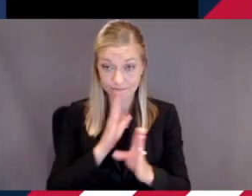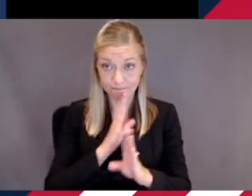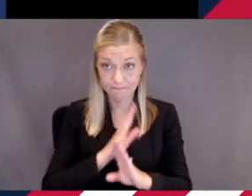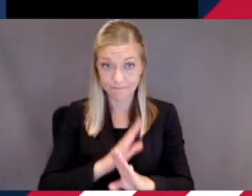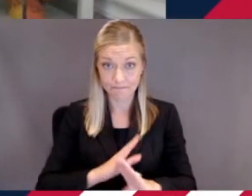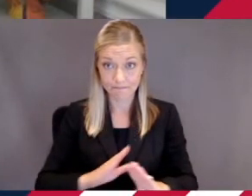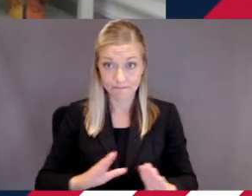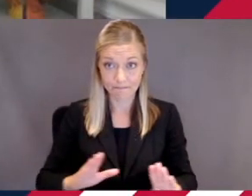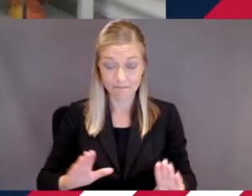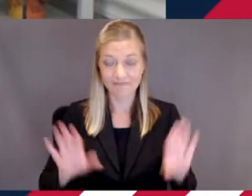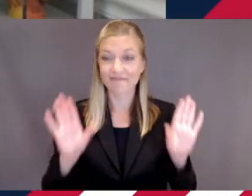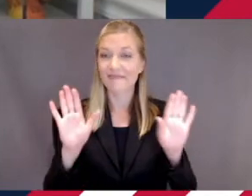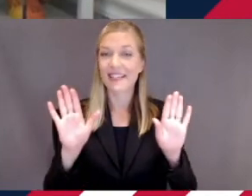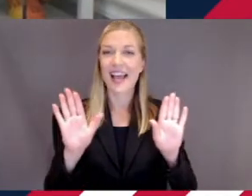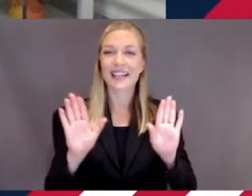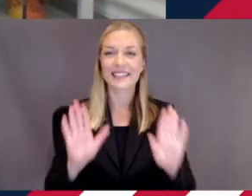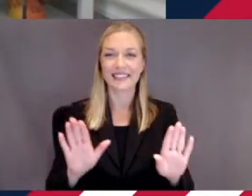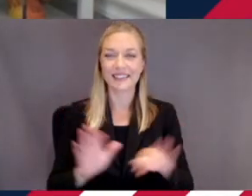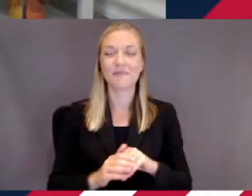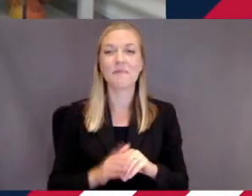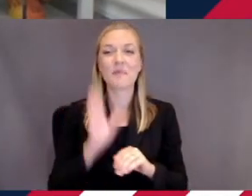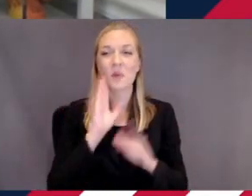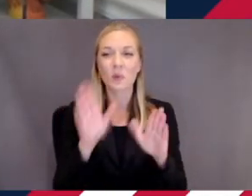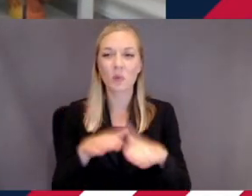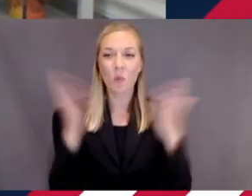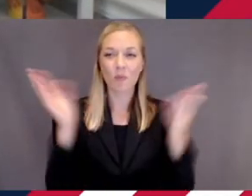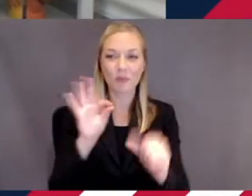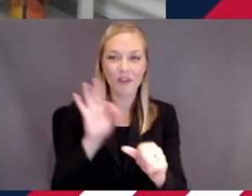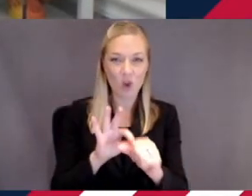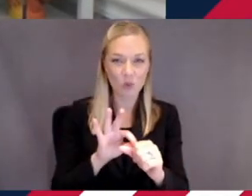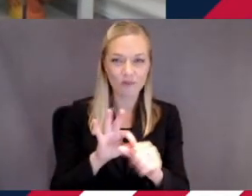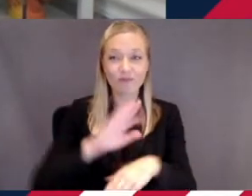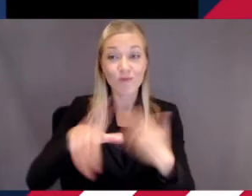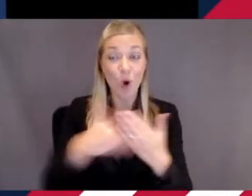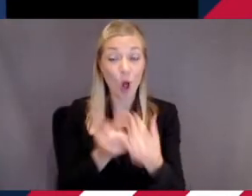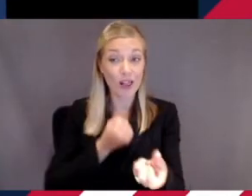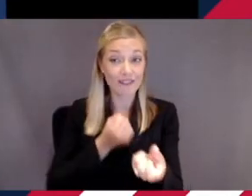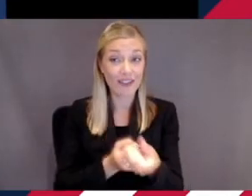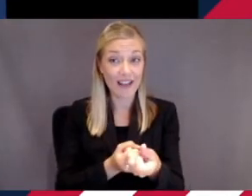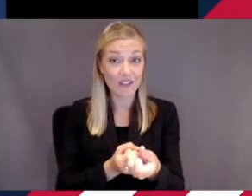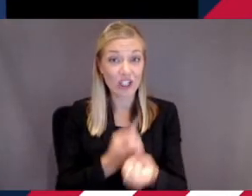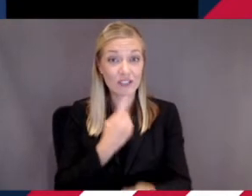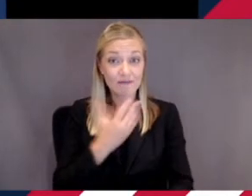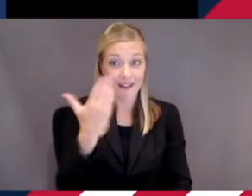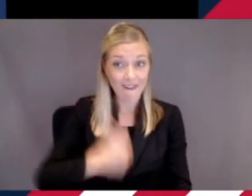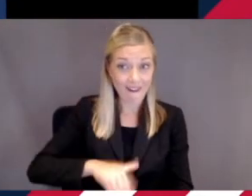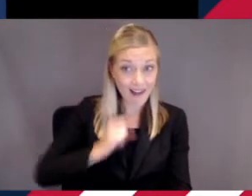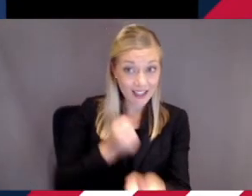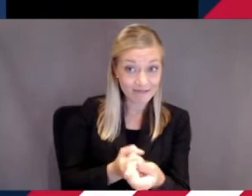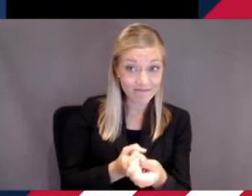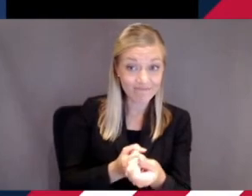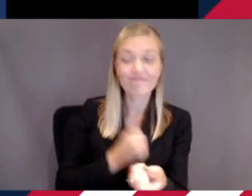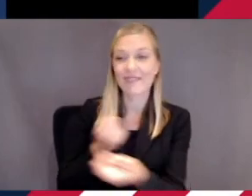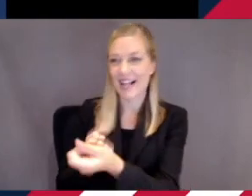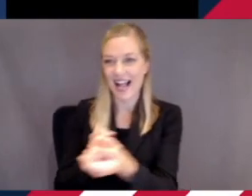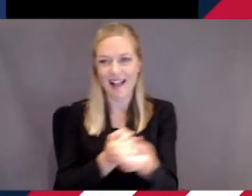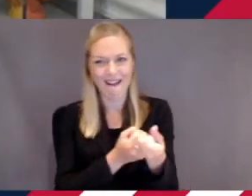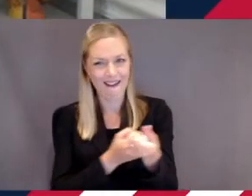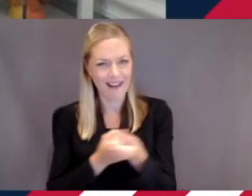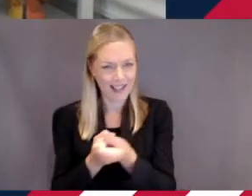Excellent. We will move to a vote. All in favor say aye. Aye. Aye. Aye.